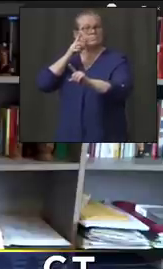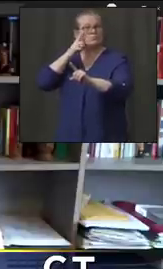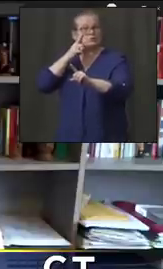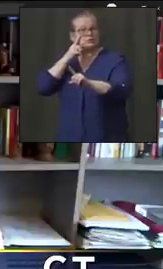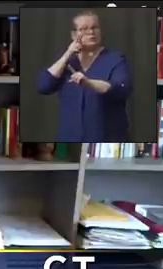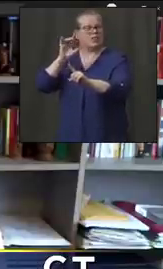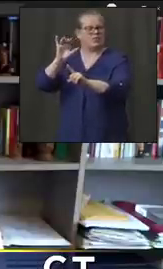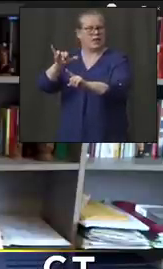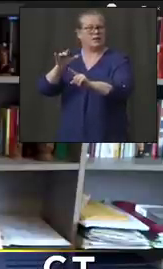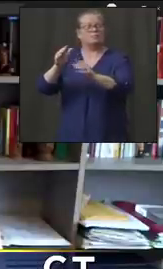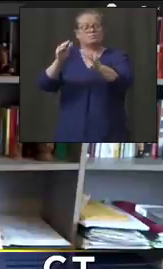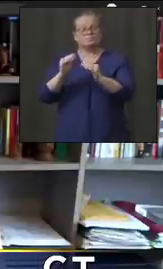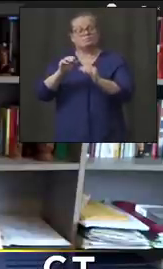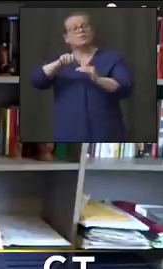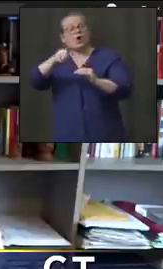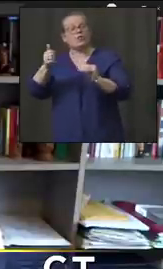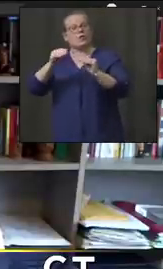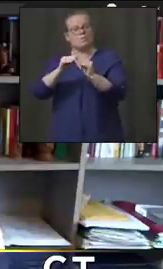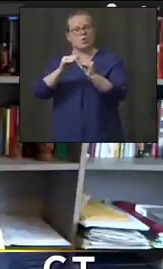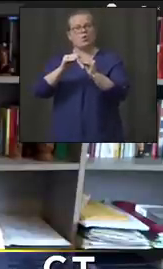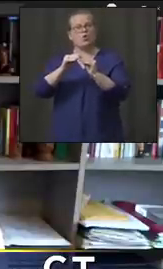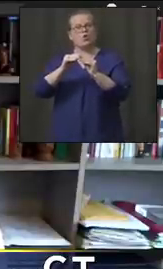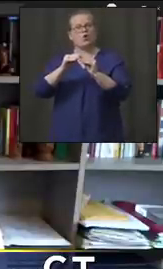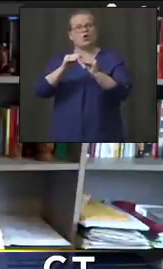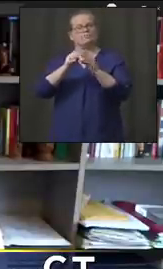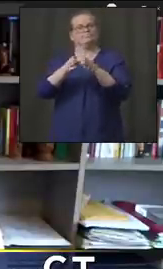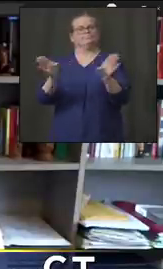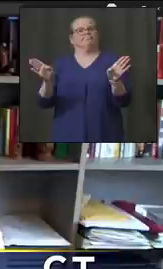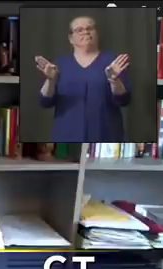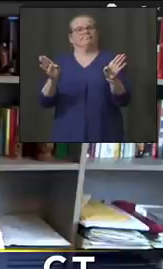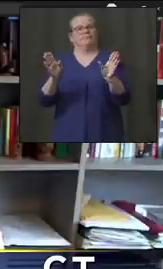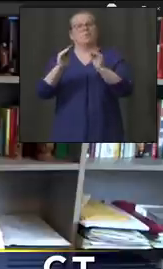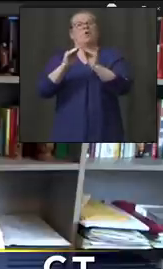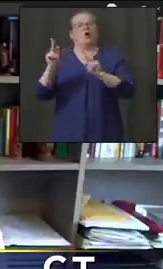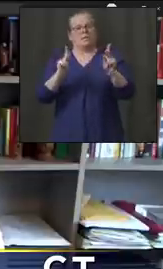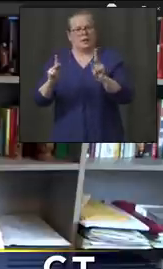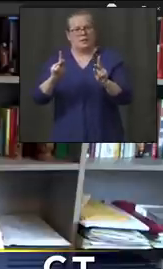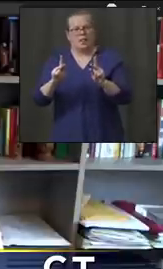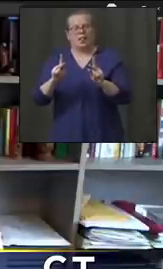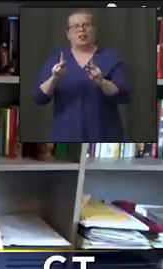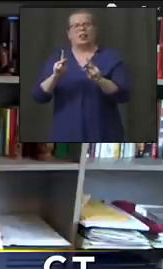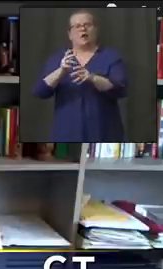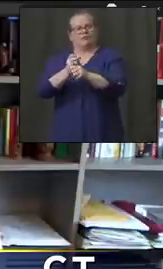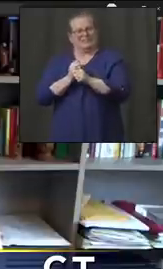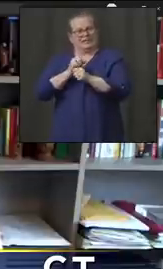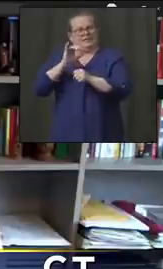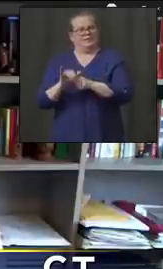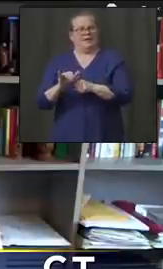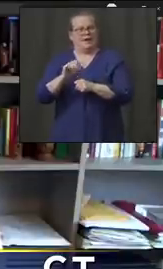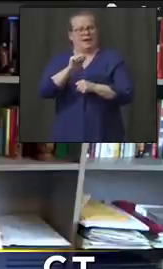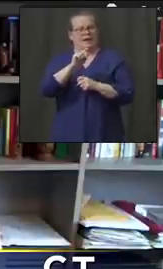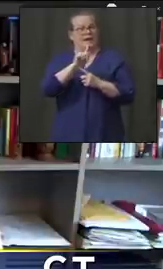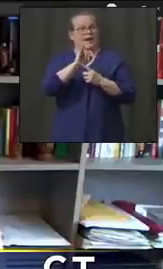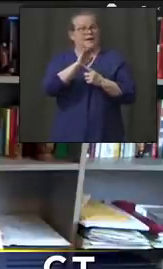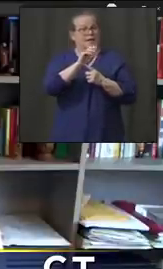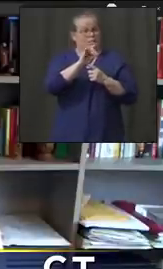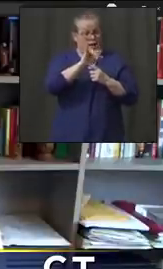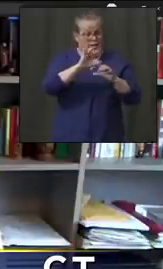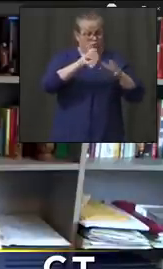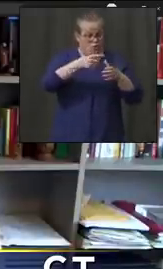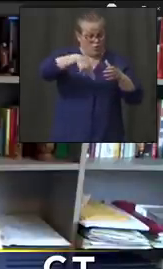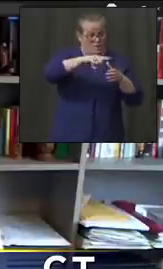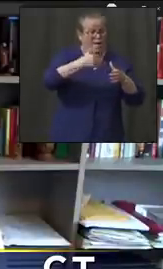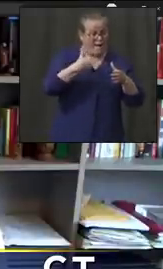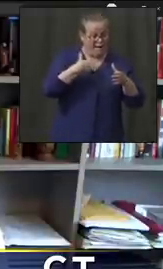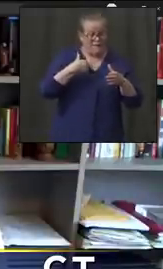a randomized controlled trial, where people are getting, the antibodies and other people aren't getting the antibodies, and they're giving it at